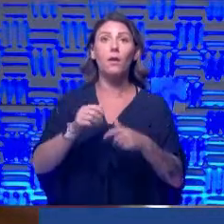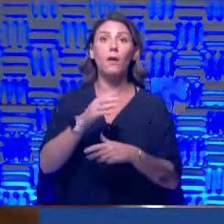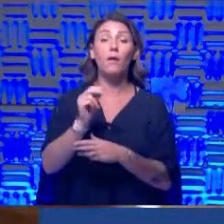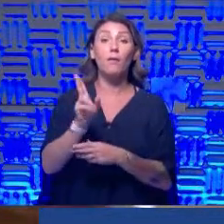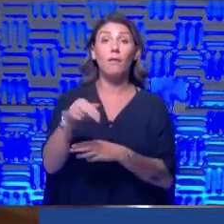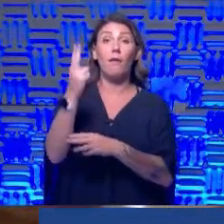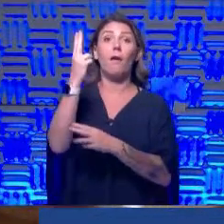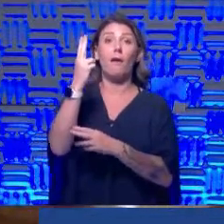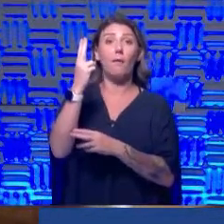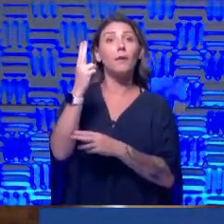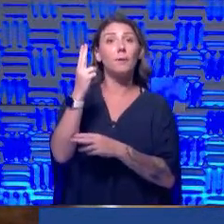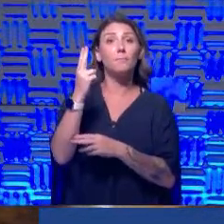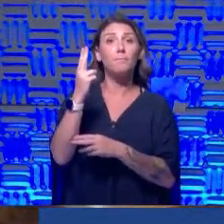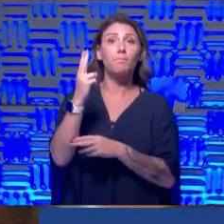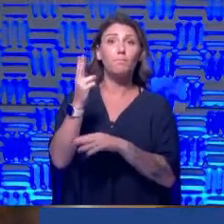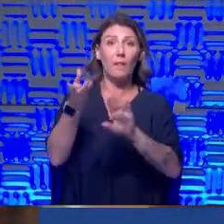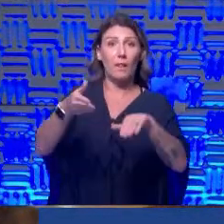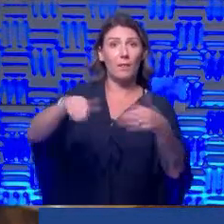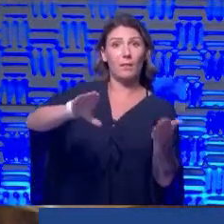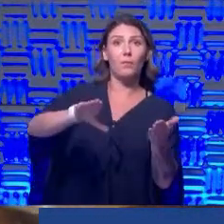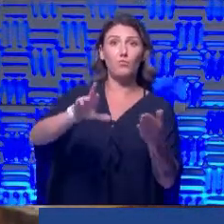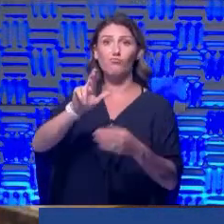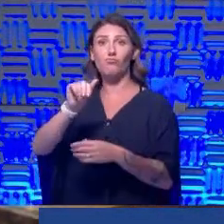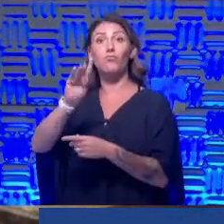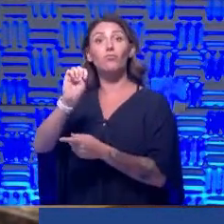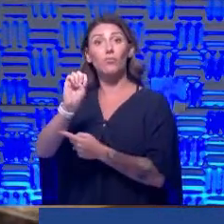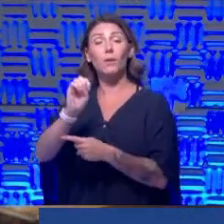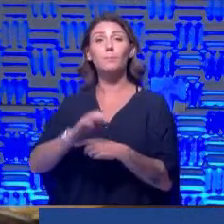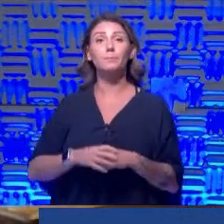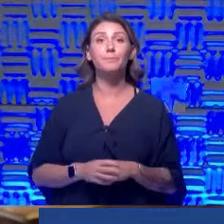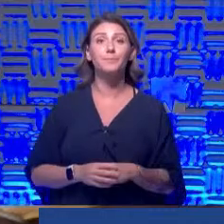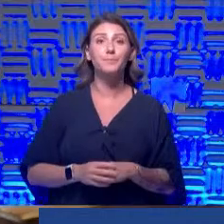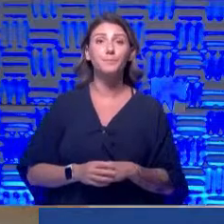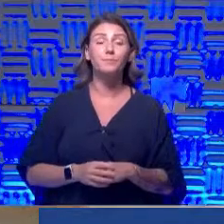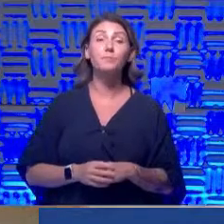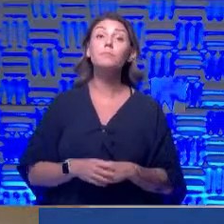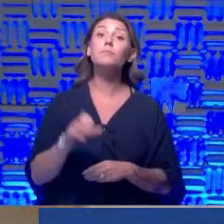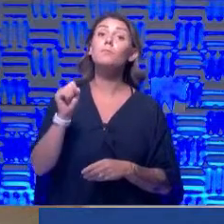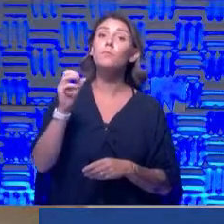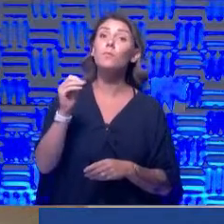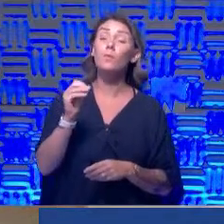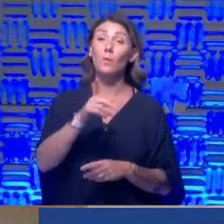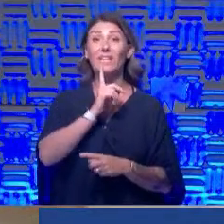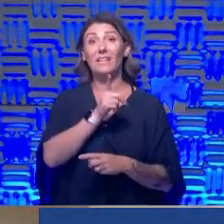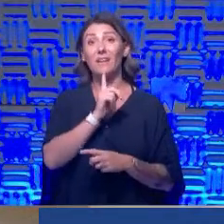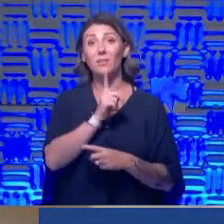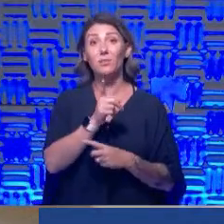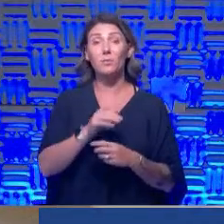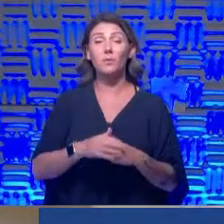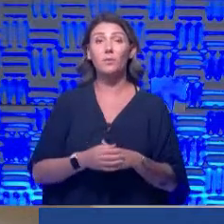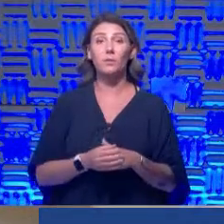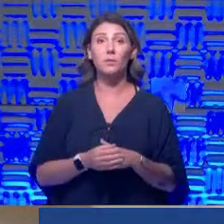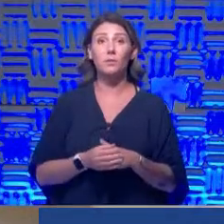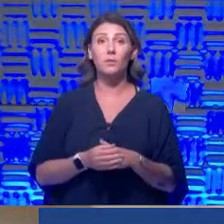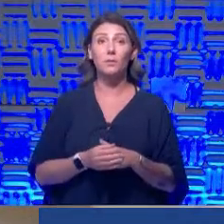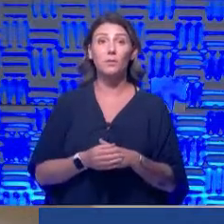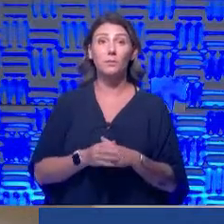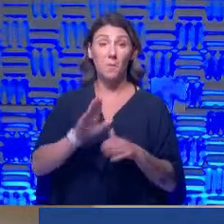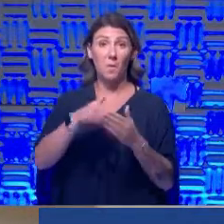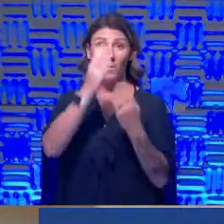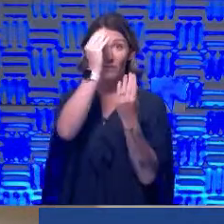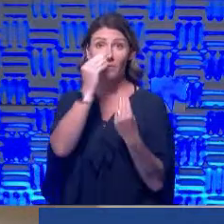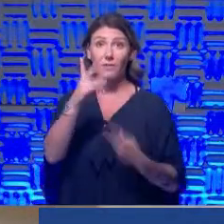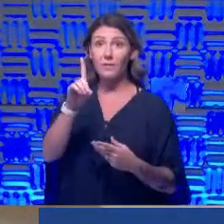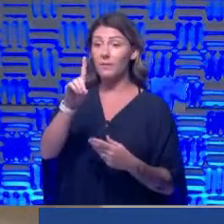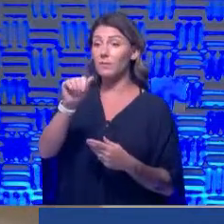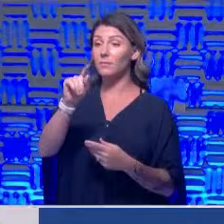high lethality in that population. So, and actually the data I've seen is about